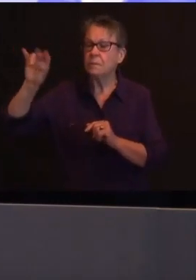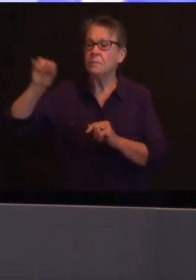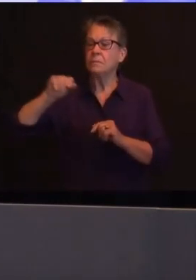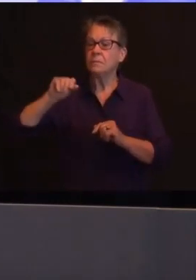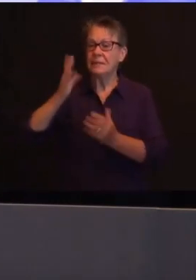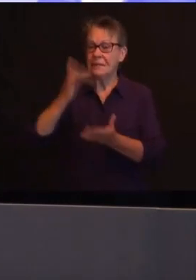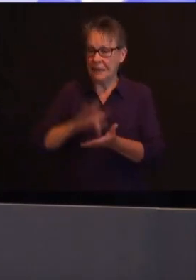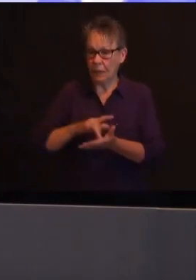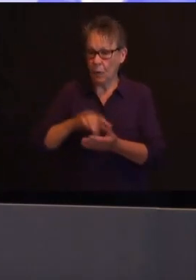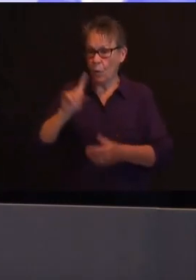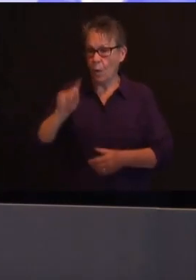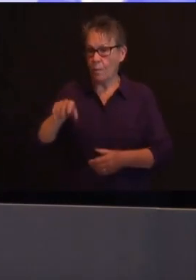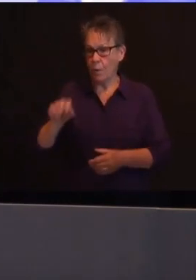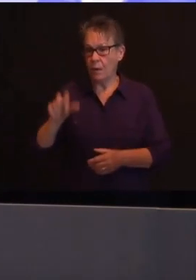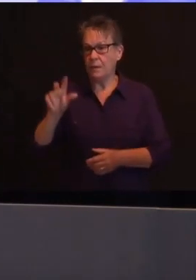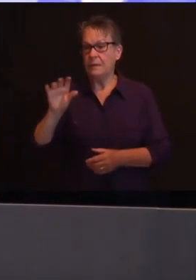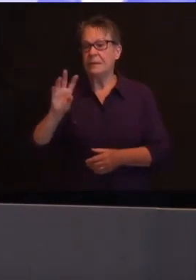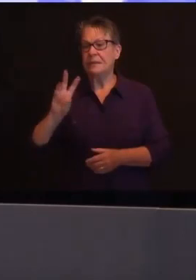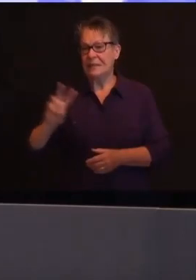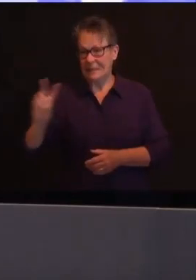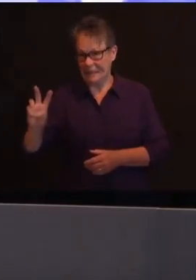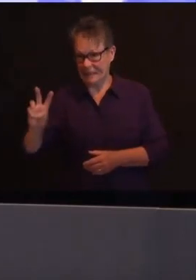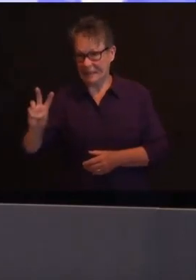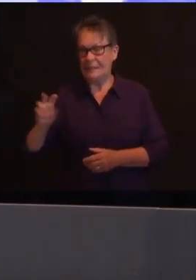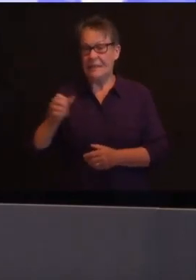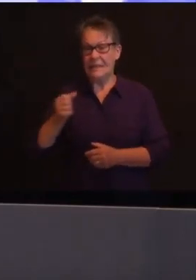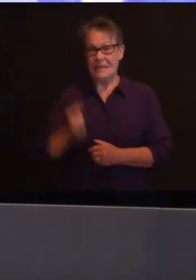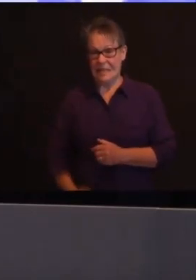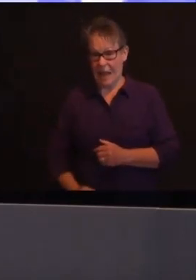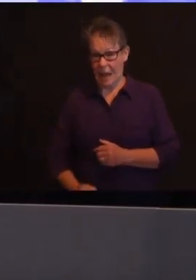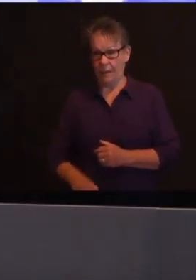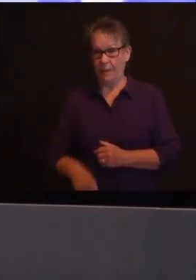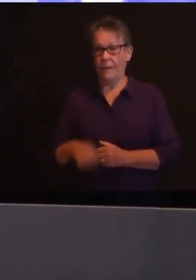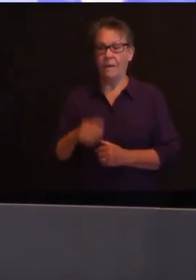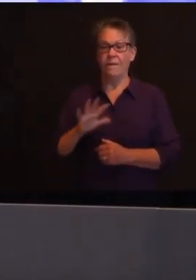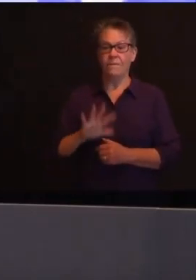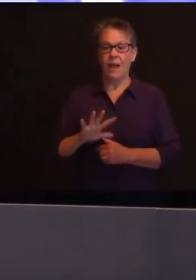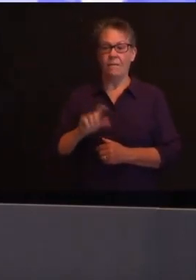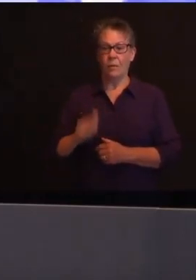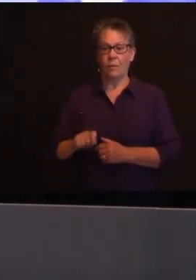1.66%. In the southern part of the state, it is